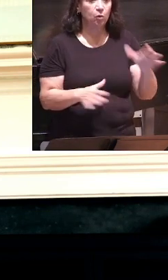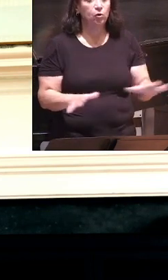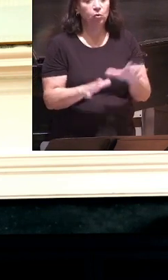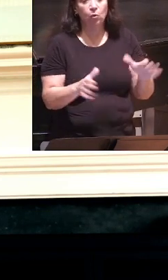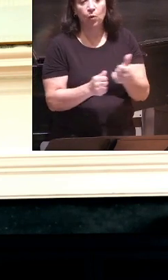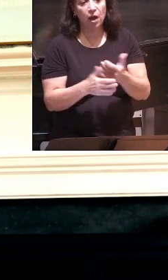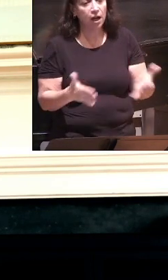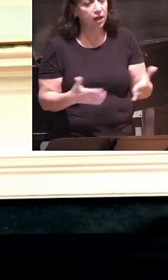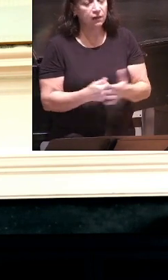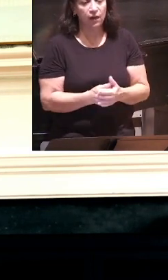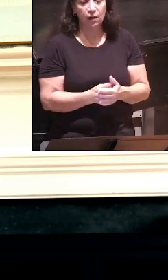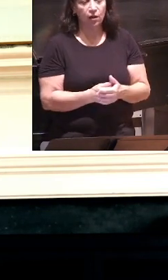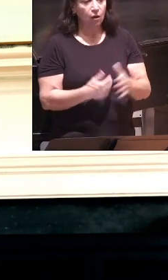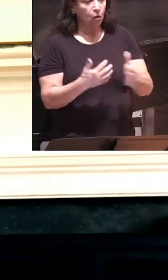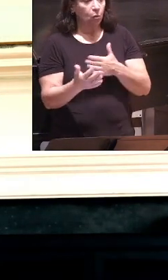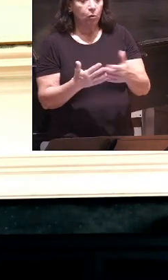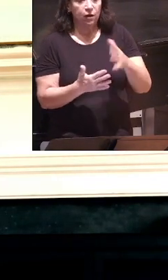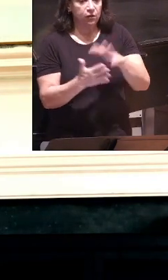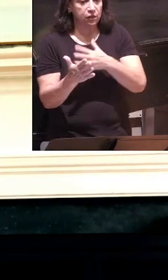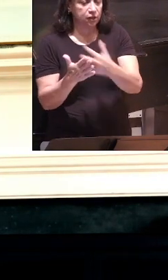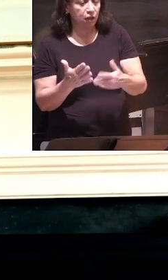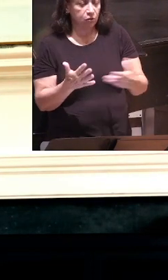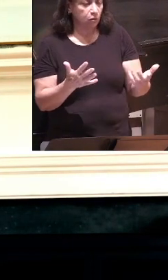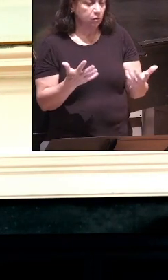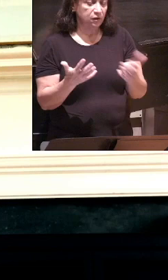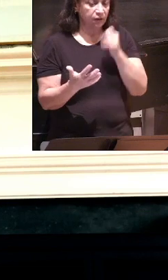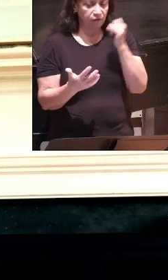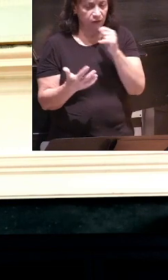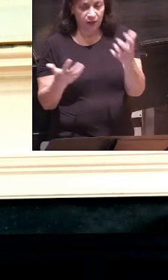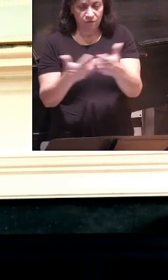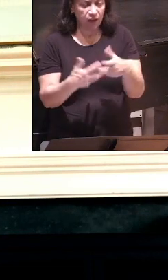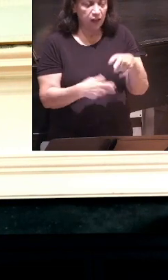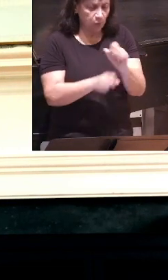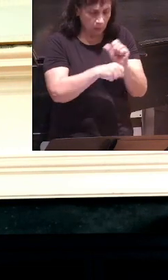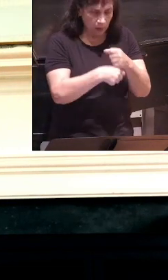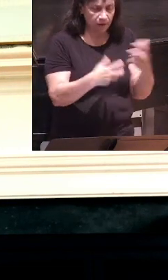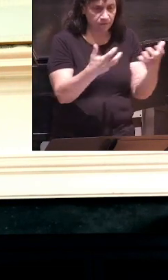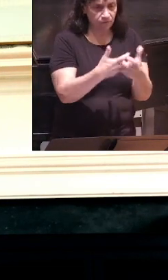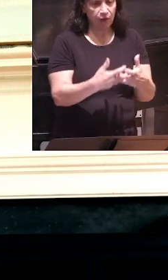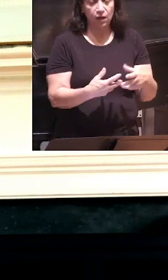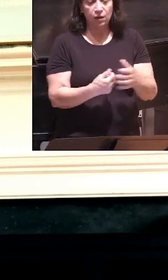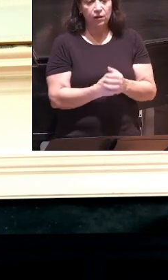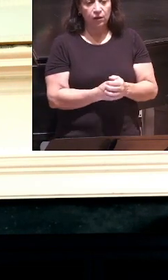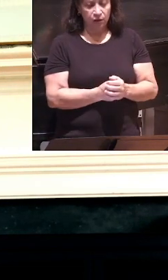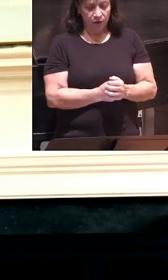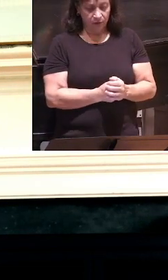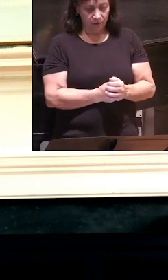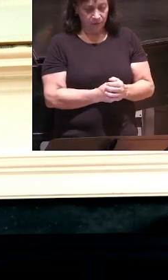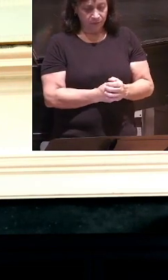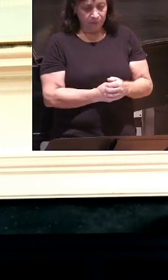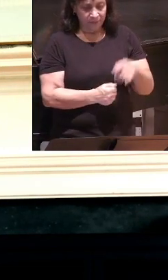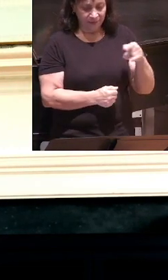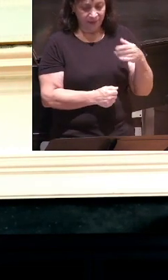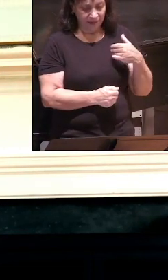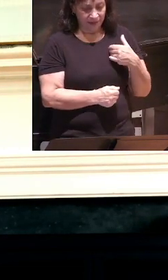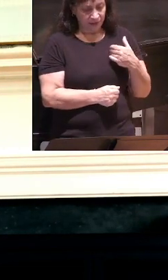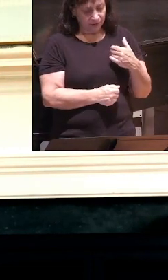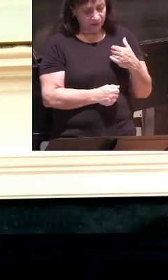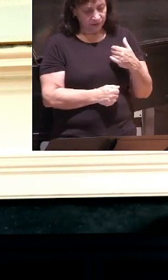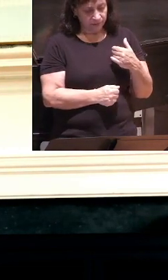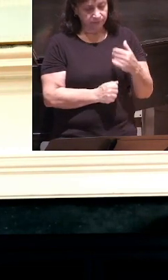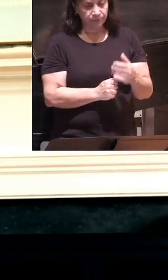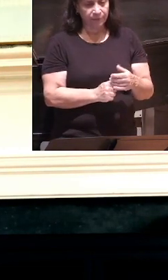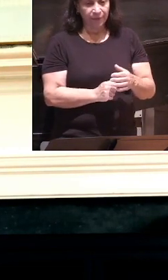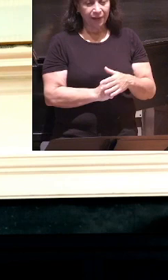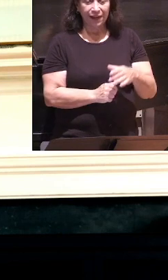me into his schedule, fit everyone else into his schedule and all that, because he loved us. I realized he was a funny guy too. There were times where he would